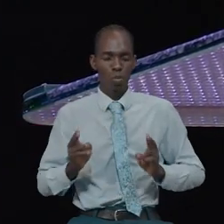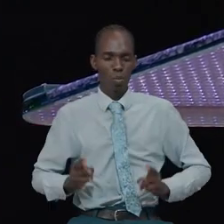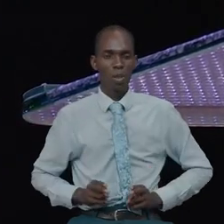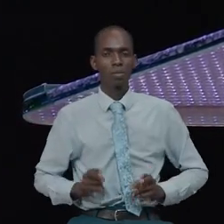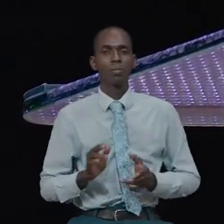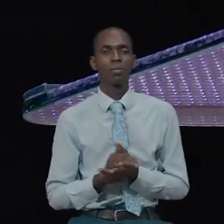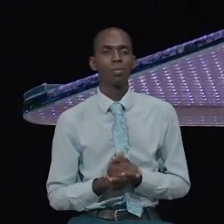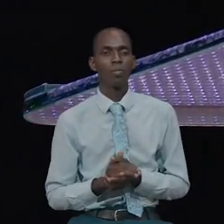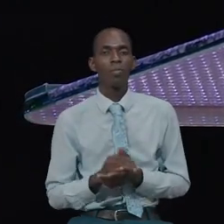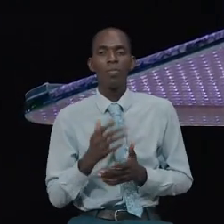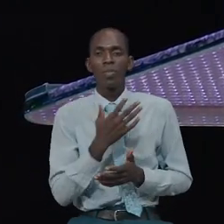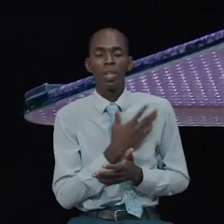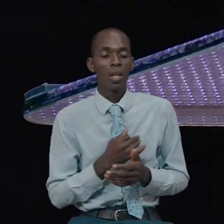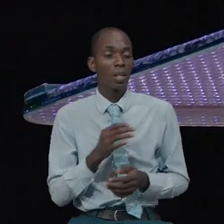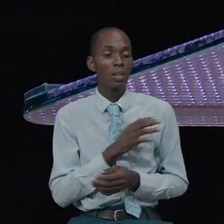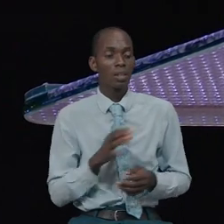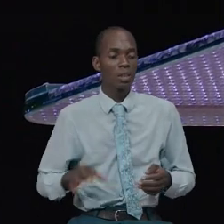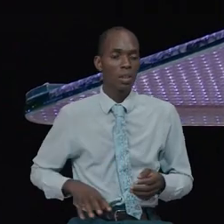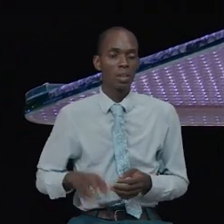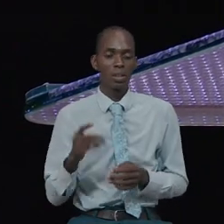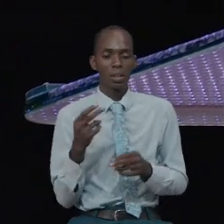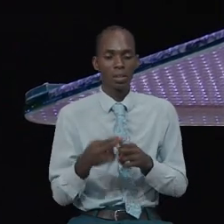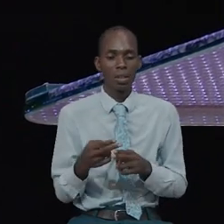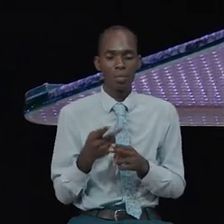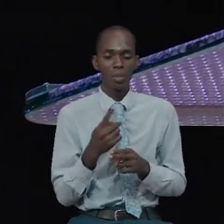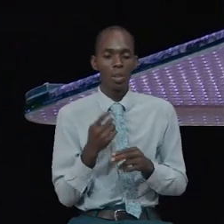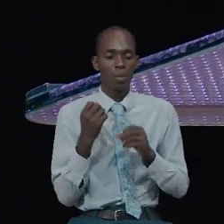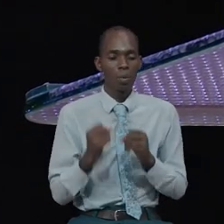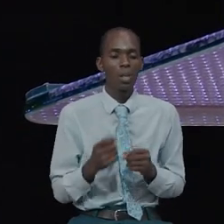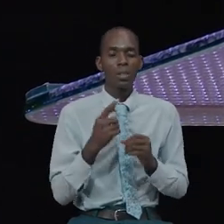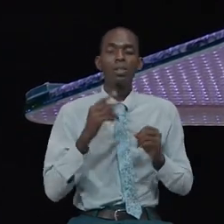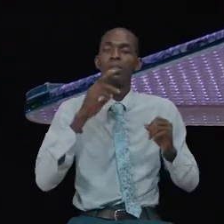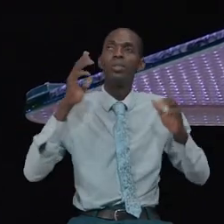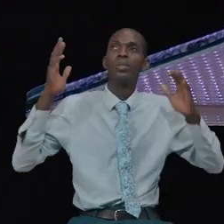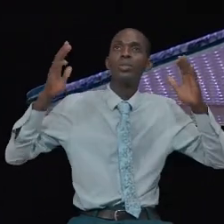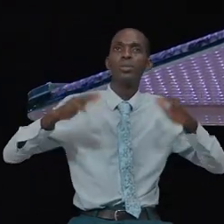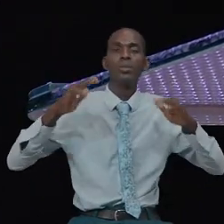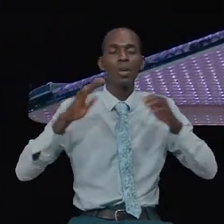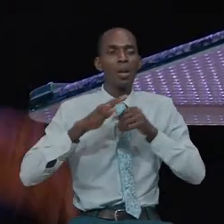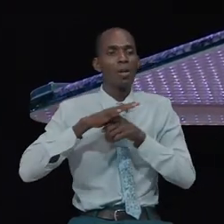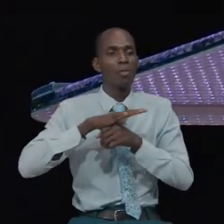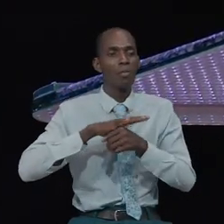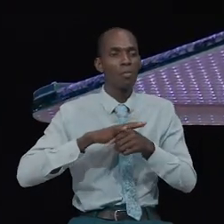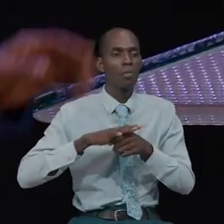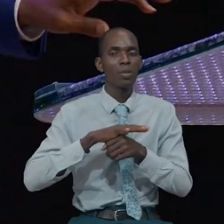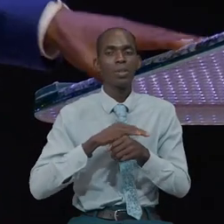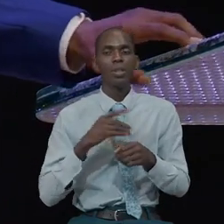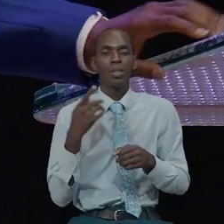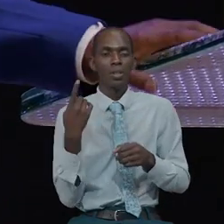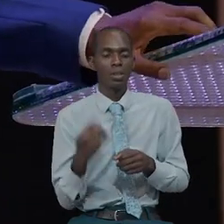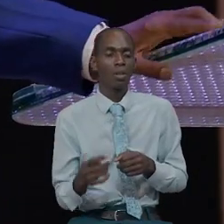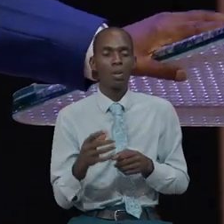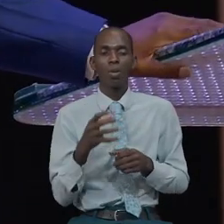the whole earth. And Christ, the name, the power, the reign, the dominion, filled the whole